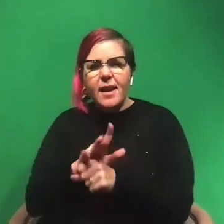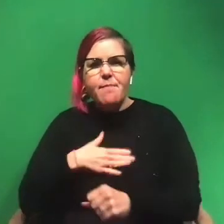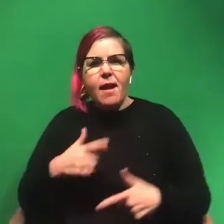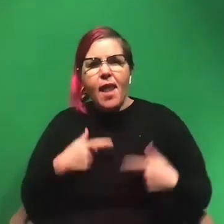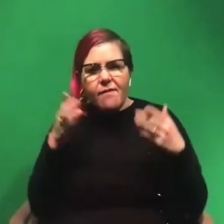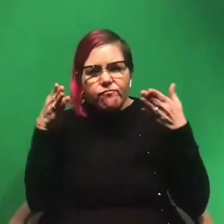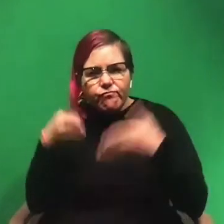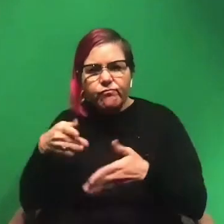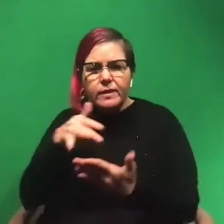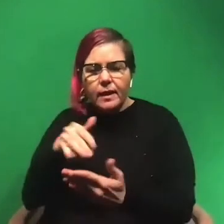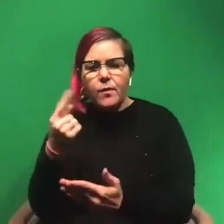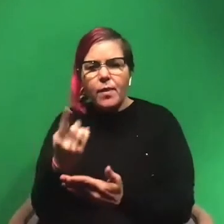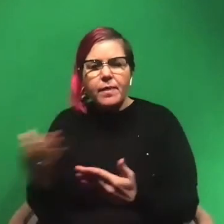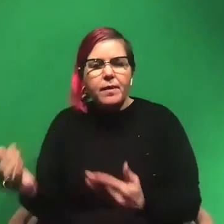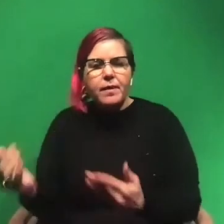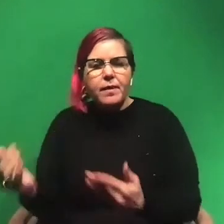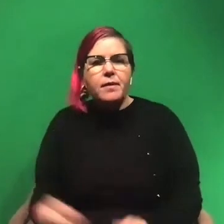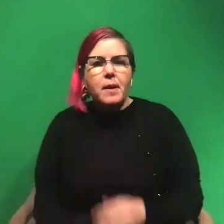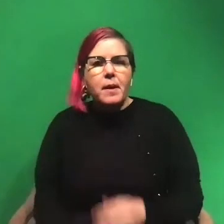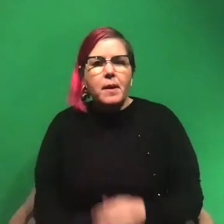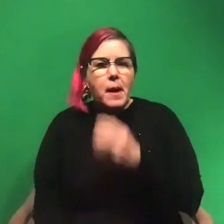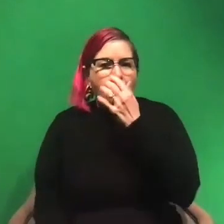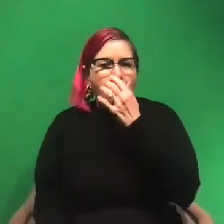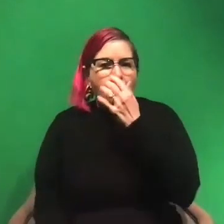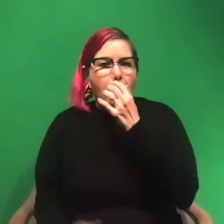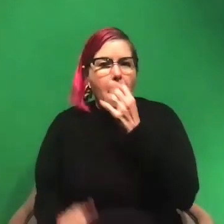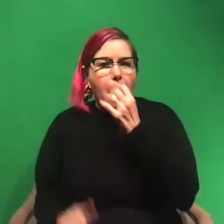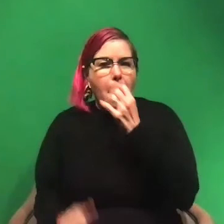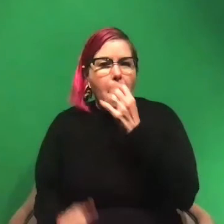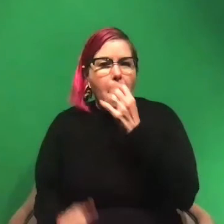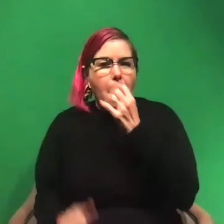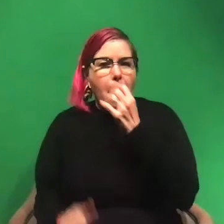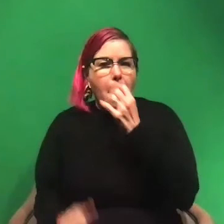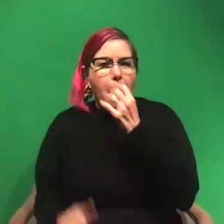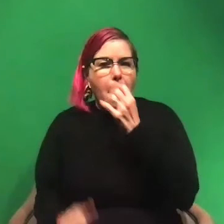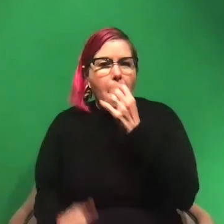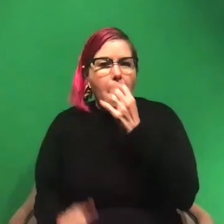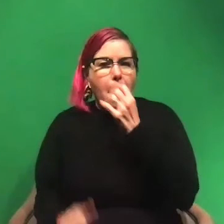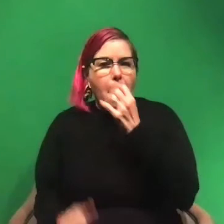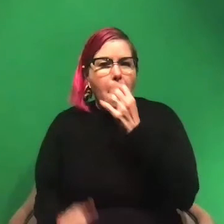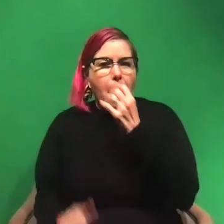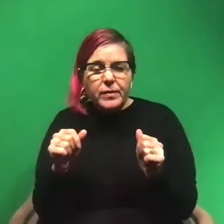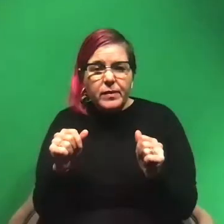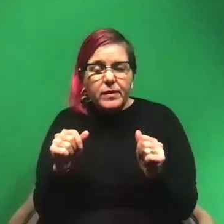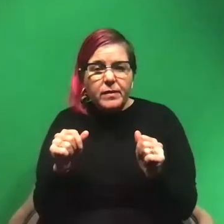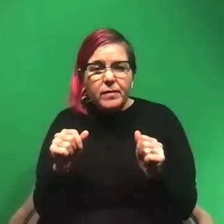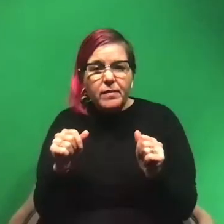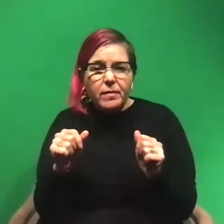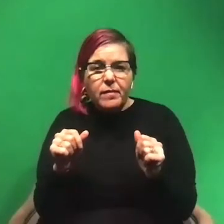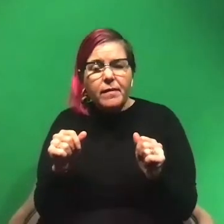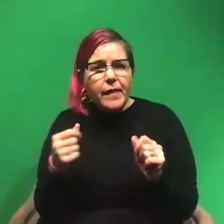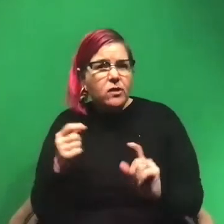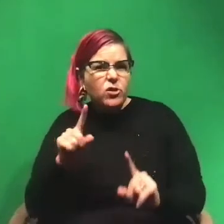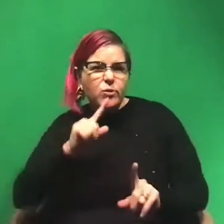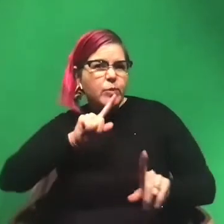that not a lot of people care about yet. I just think that is fascinating. They don't move, they just, but they